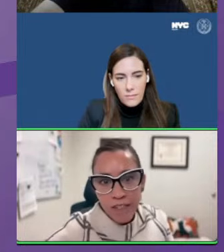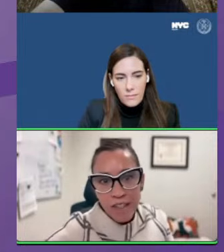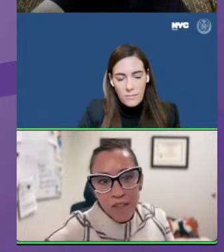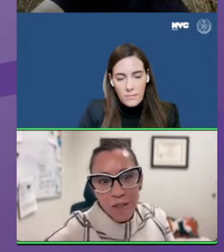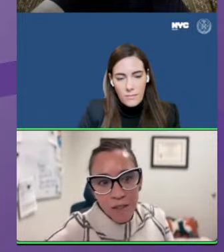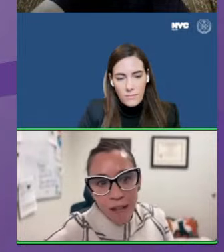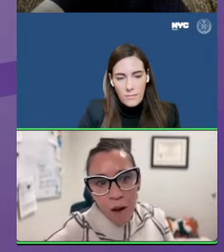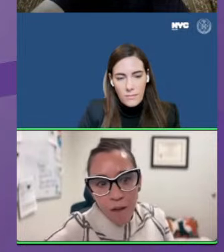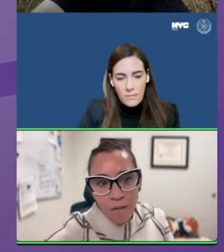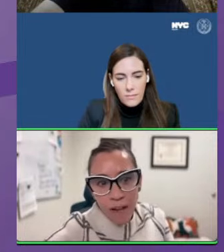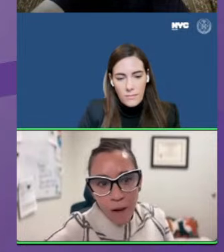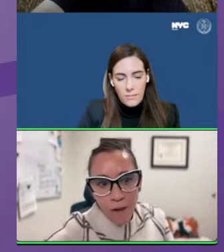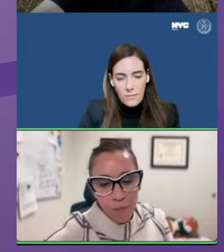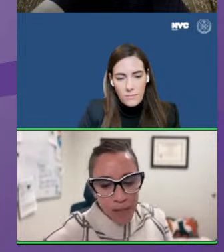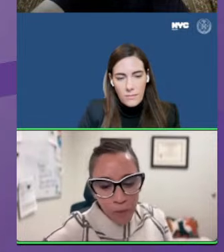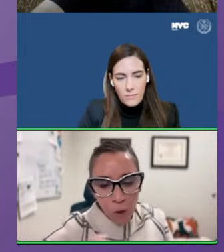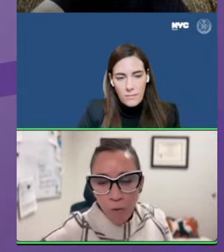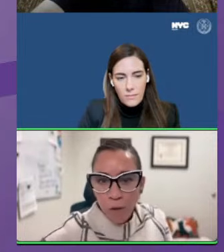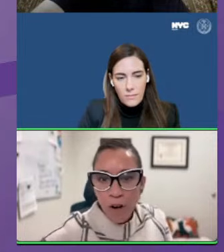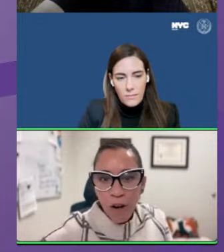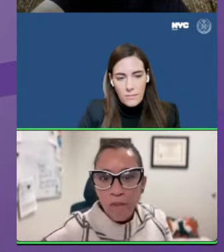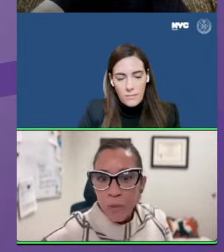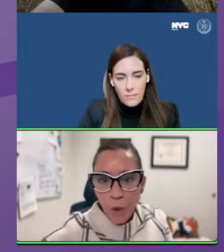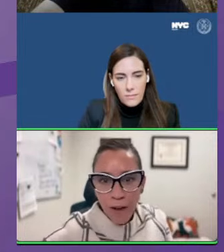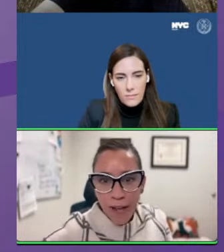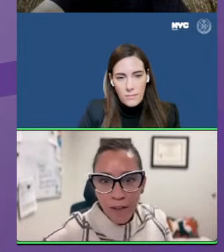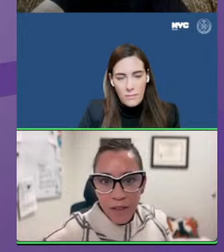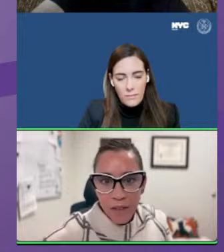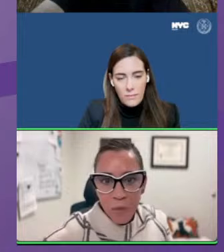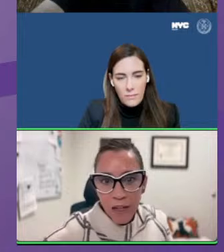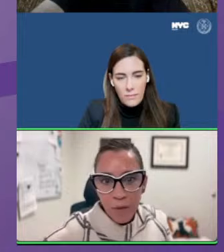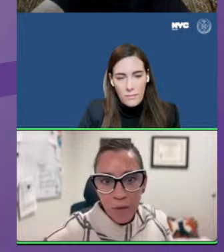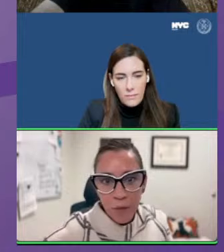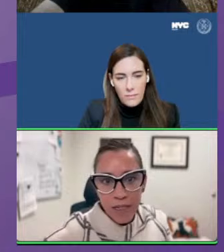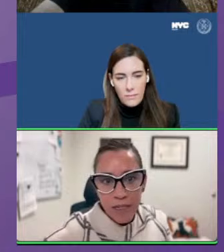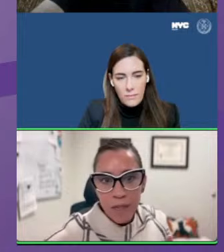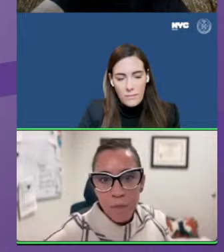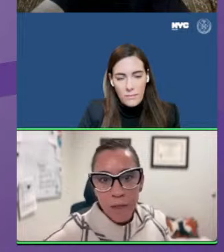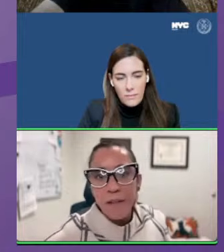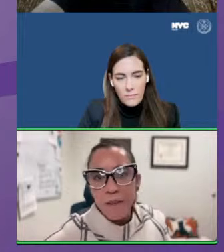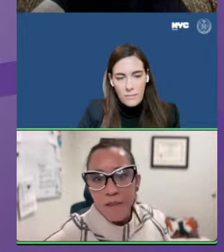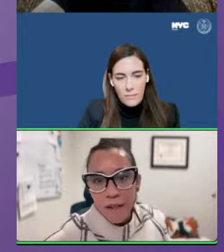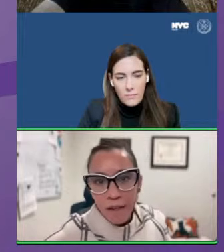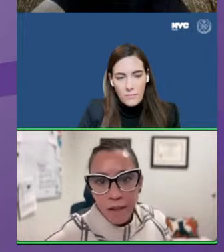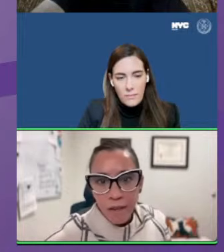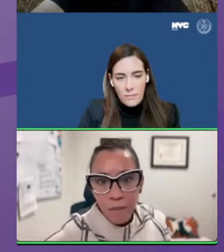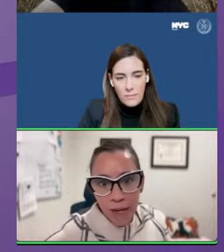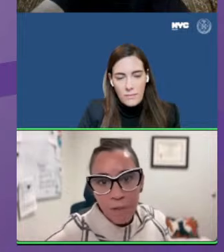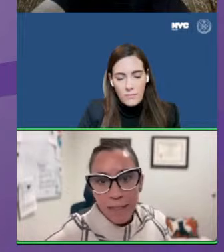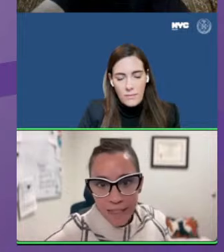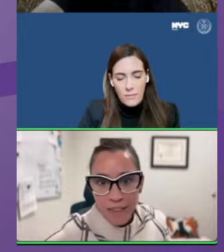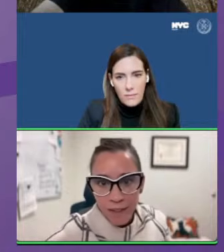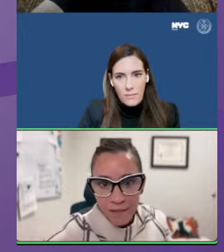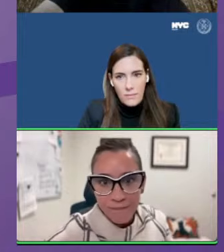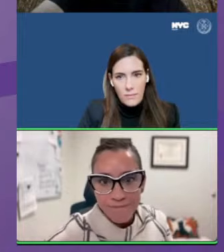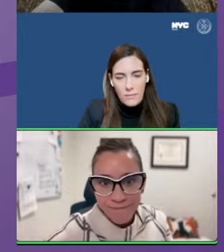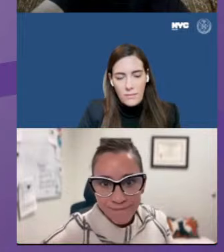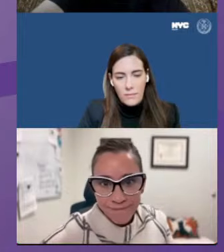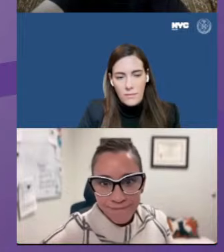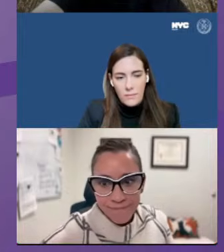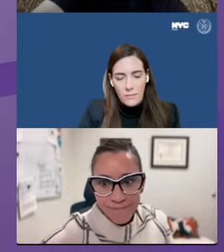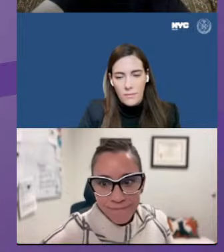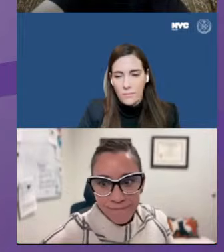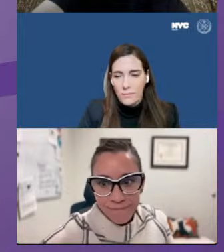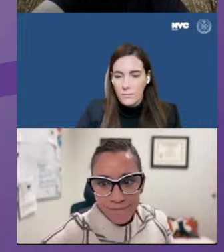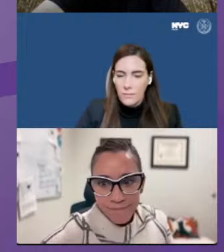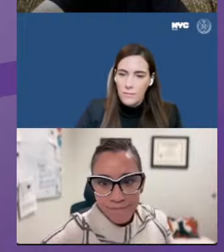workforce. So there's a big role for all of us providers to be able to assist these patients in rehabilitation. Yeah,